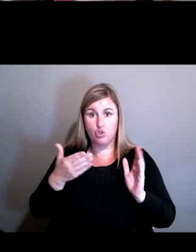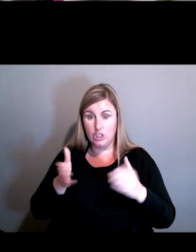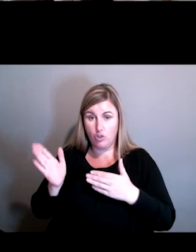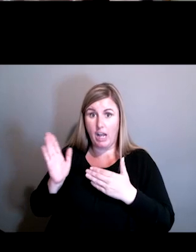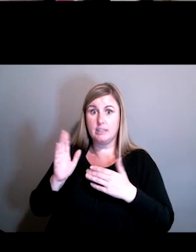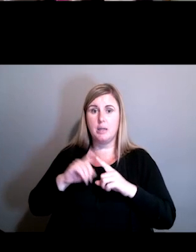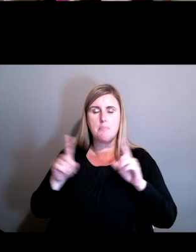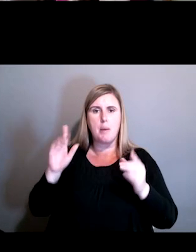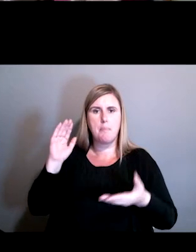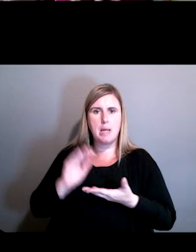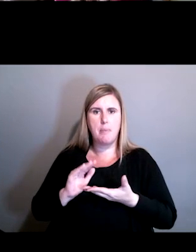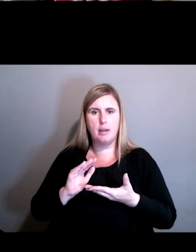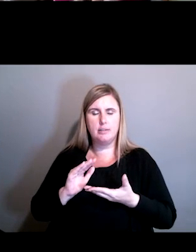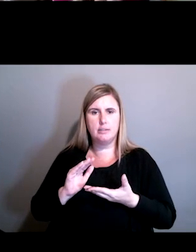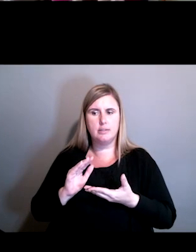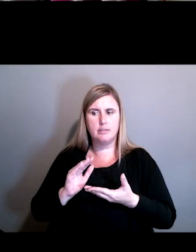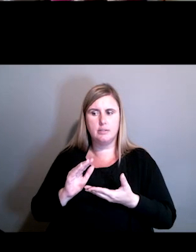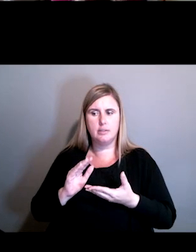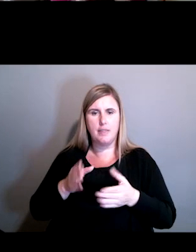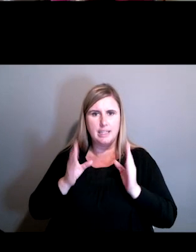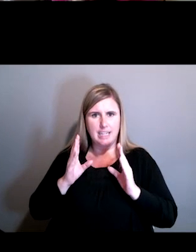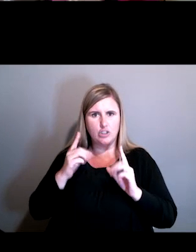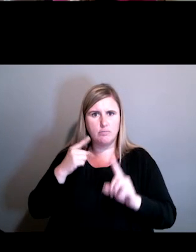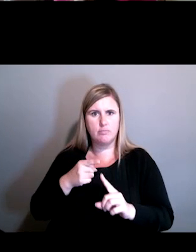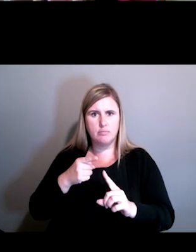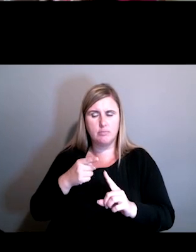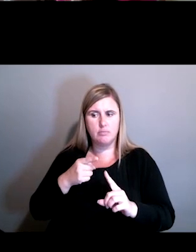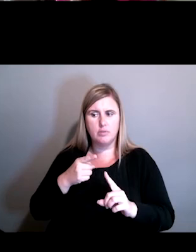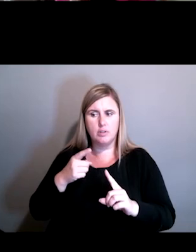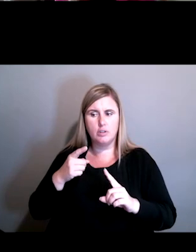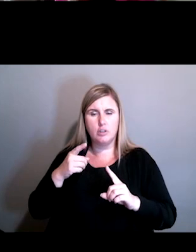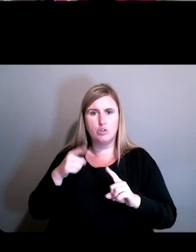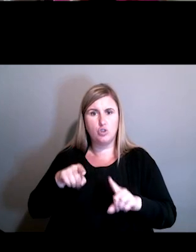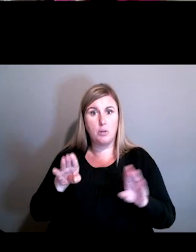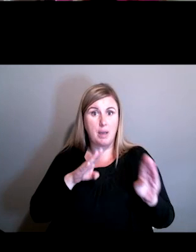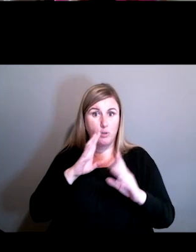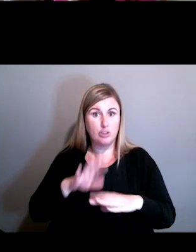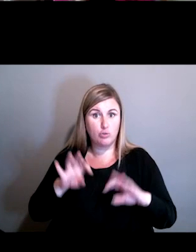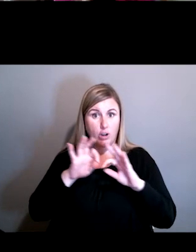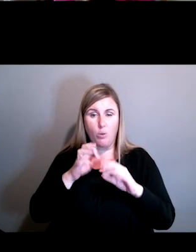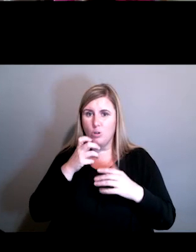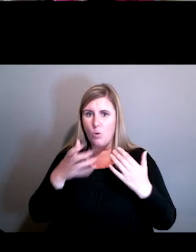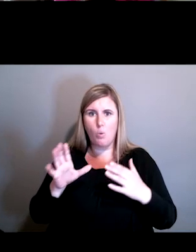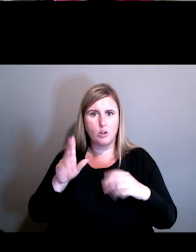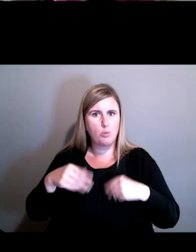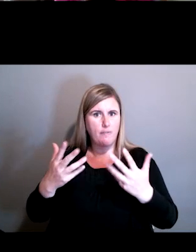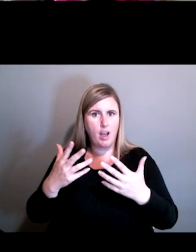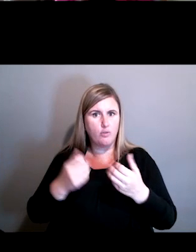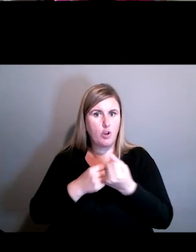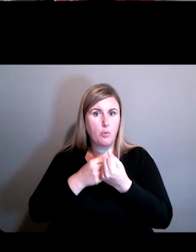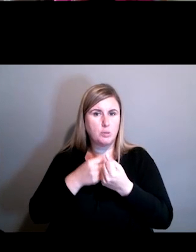that attention during the hitting behavior is critical. We don't want to provide reinforcement in the form of attention for problem behavior.